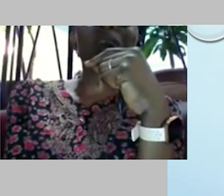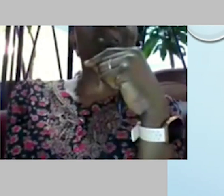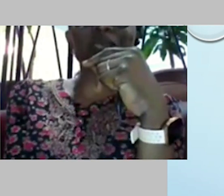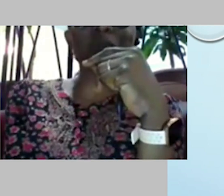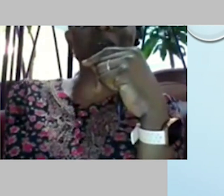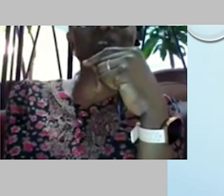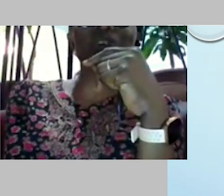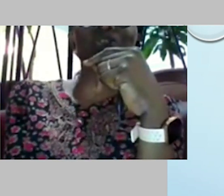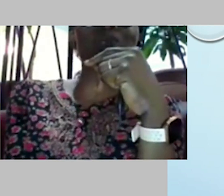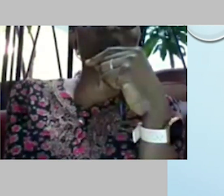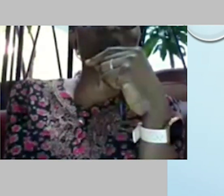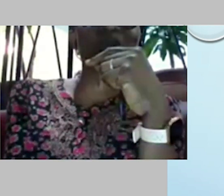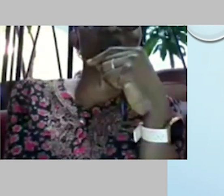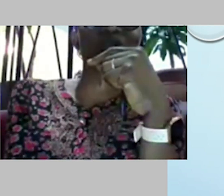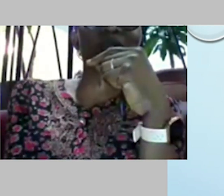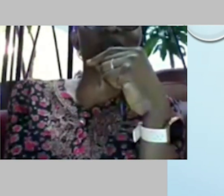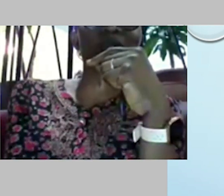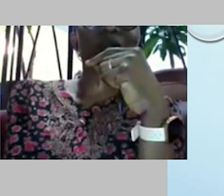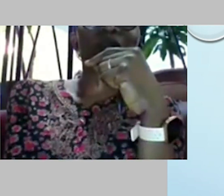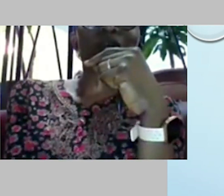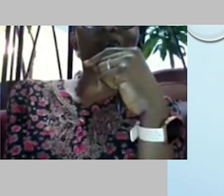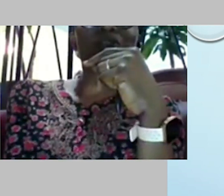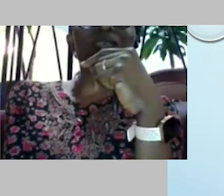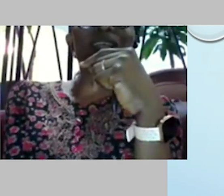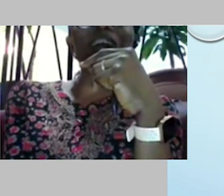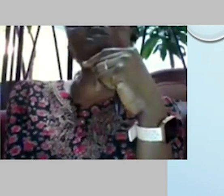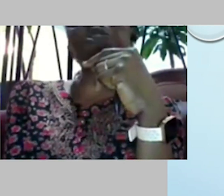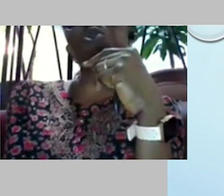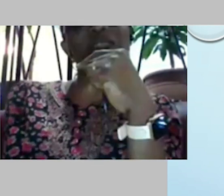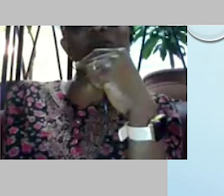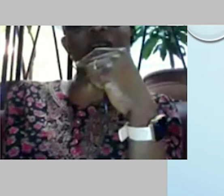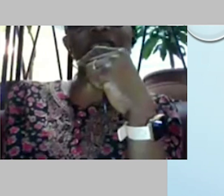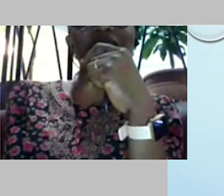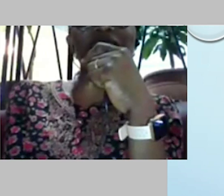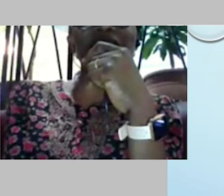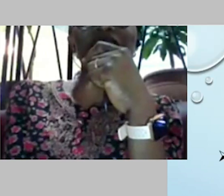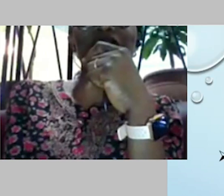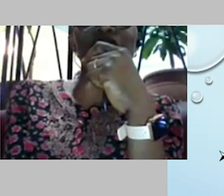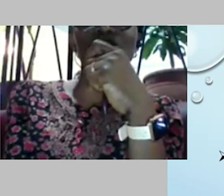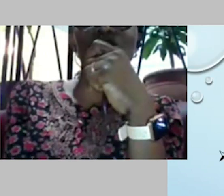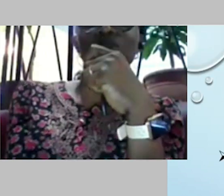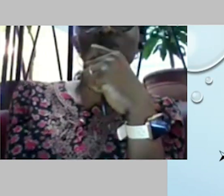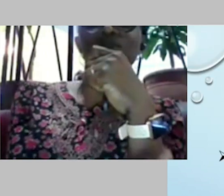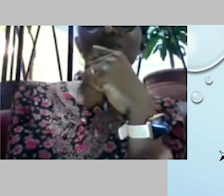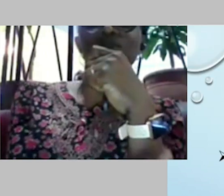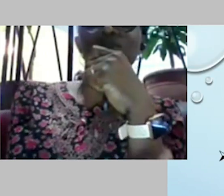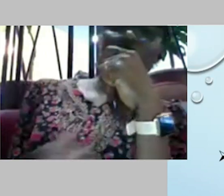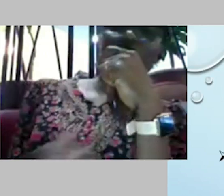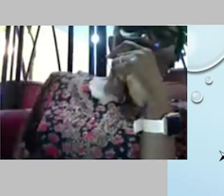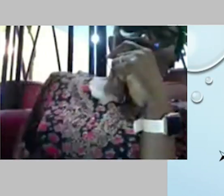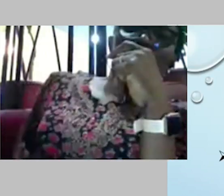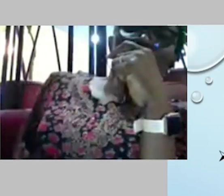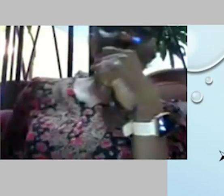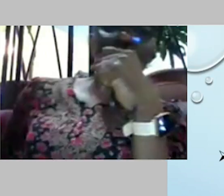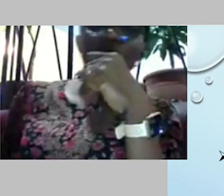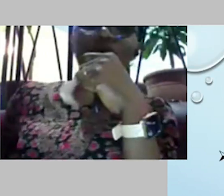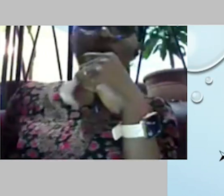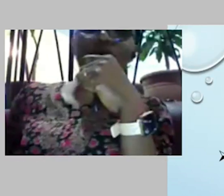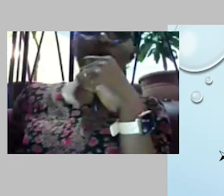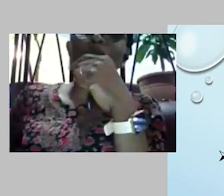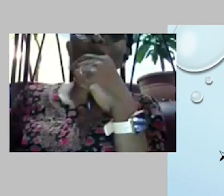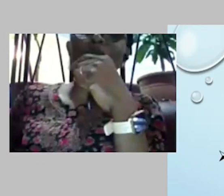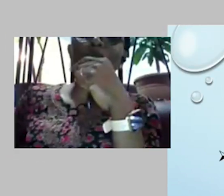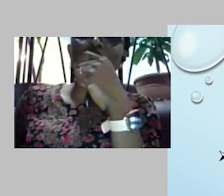and participation restriction. Of course, it can also be defined as any condition of the body